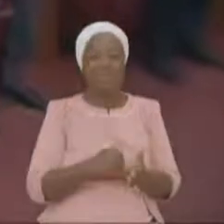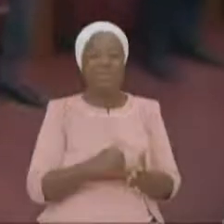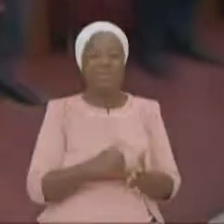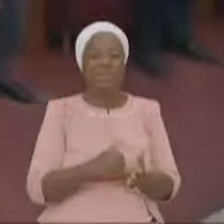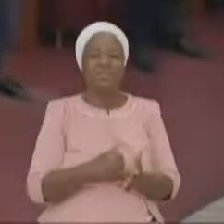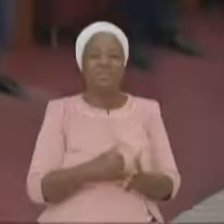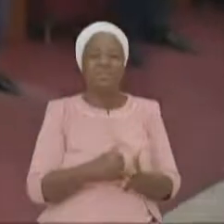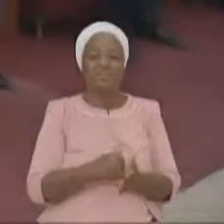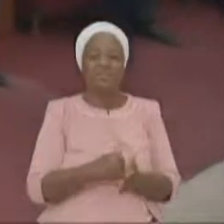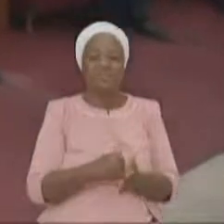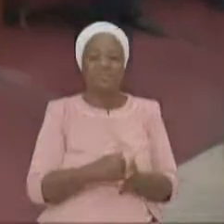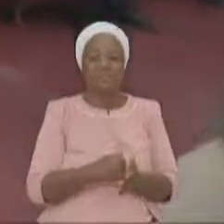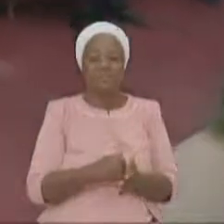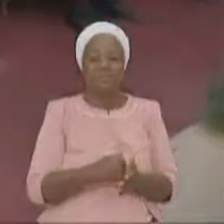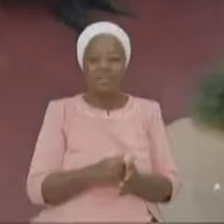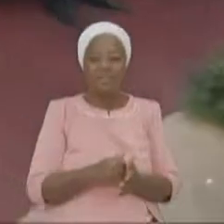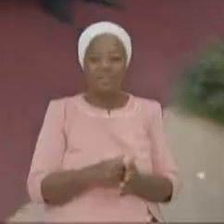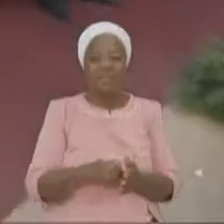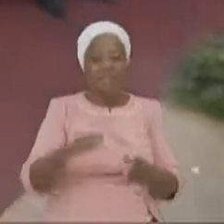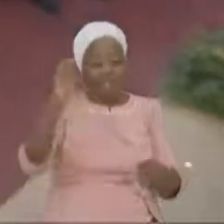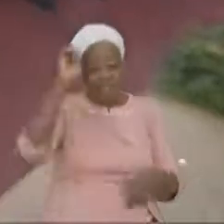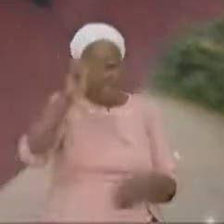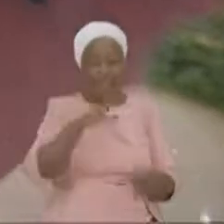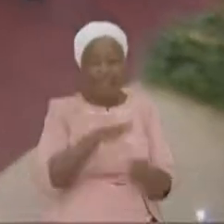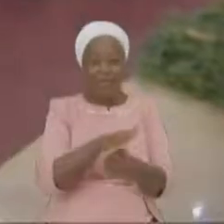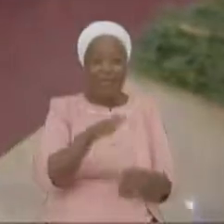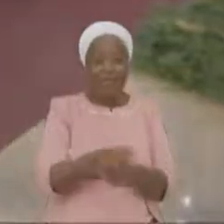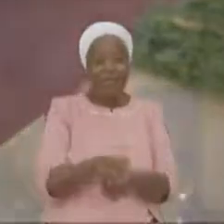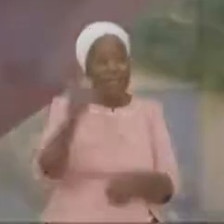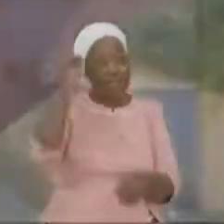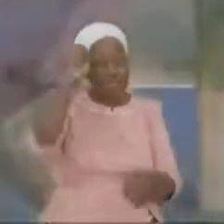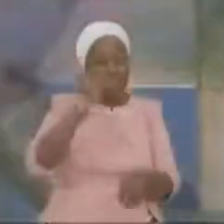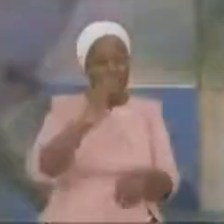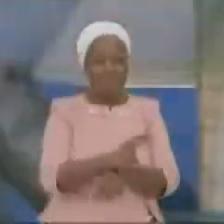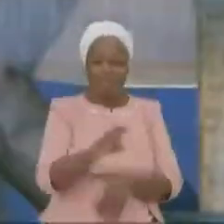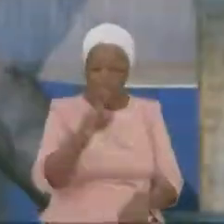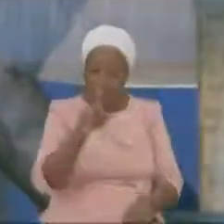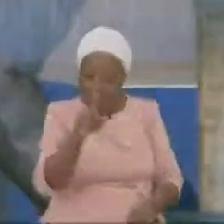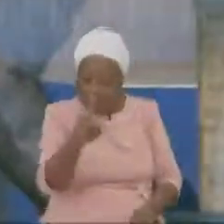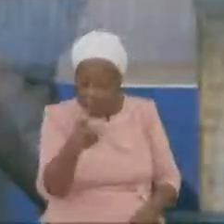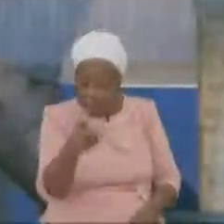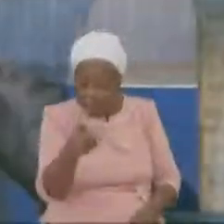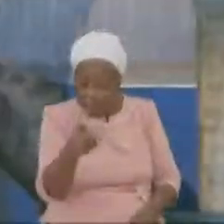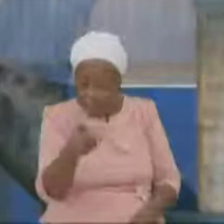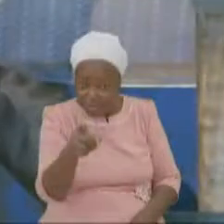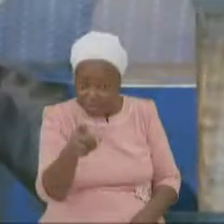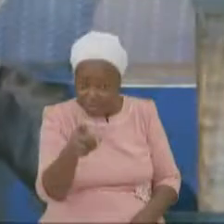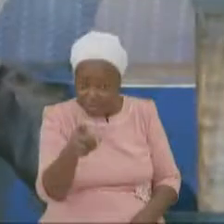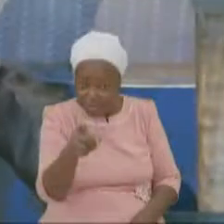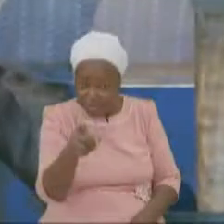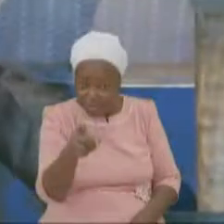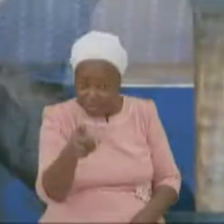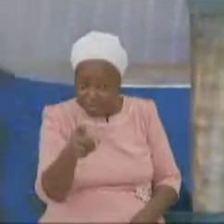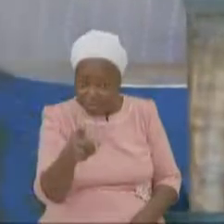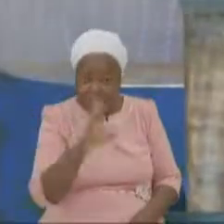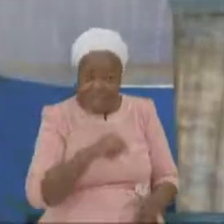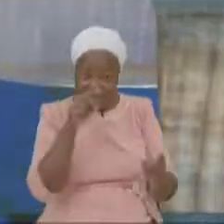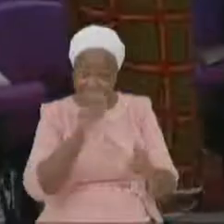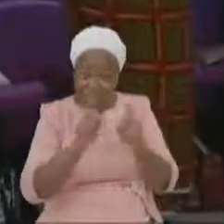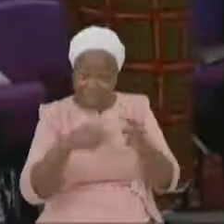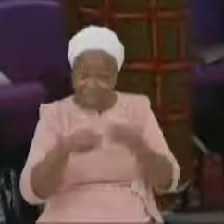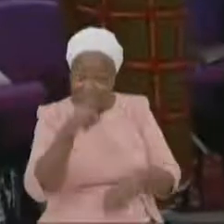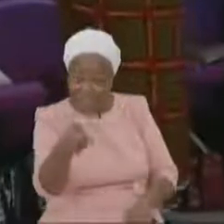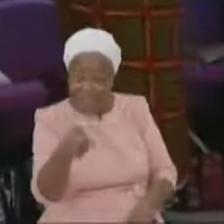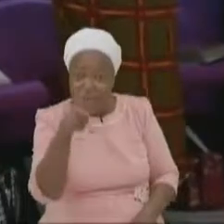He fulfilled his ministry. You, I'm pointing to you there. You